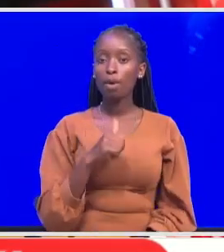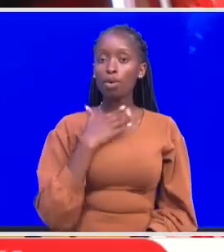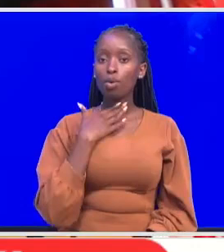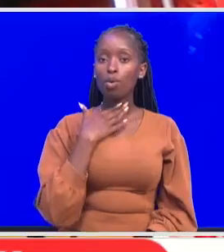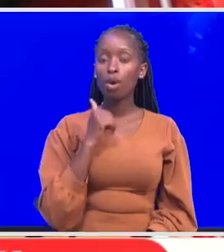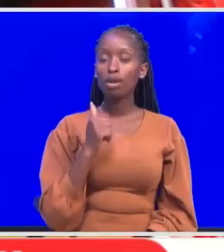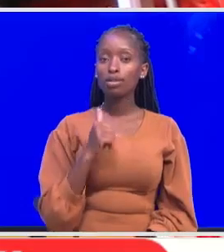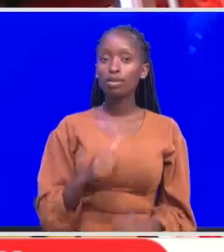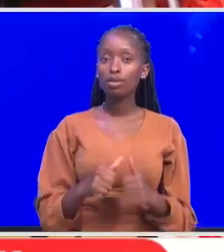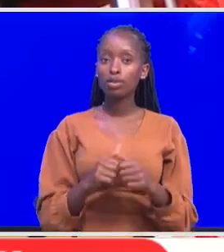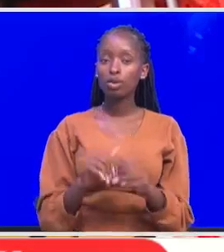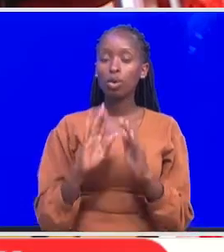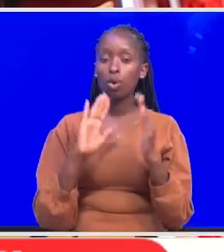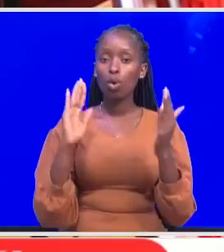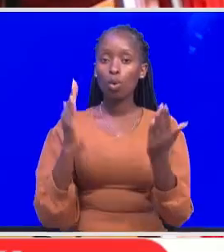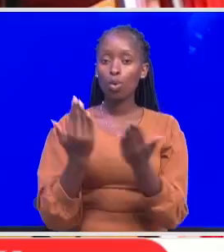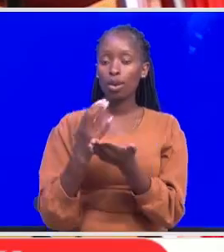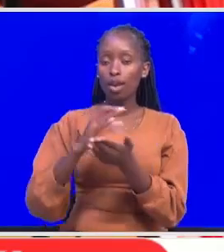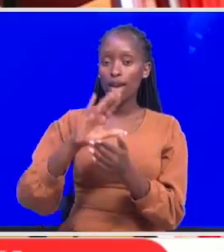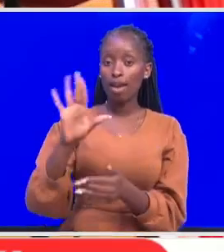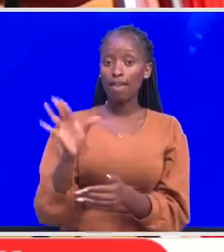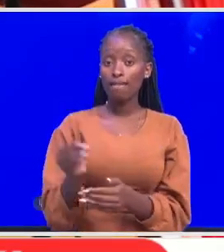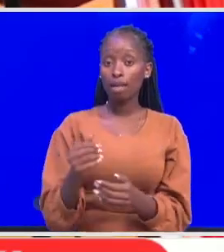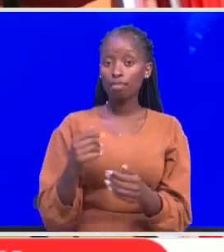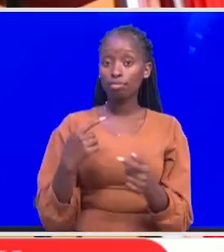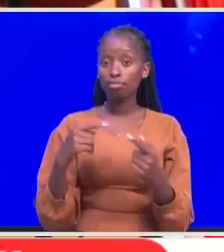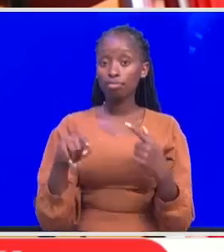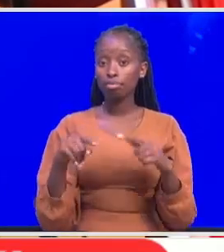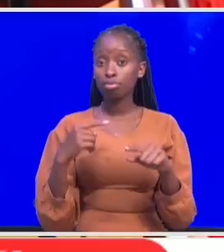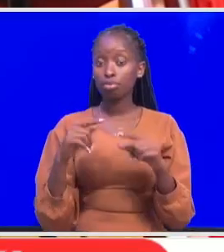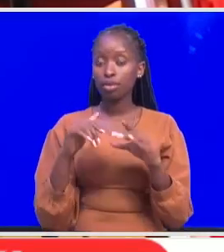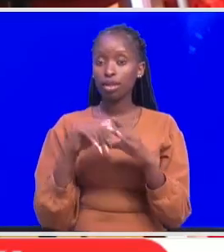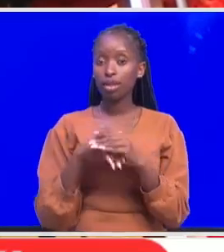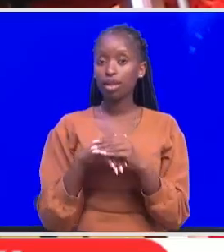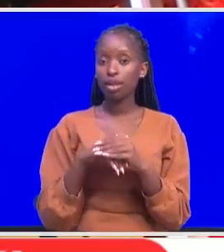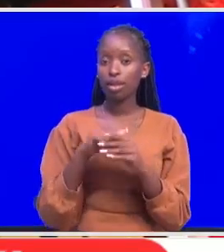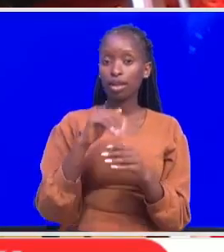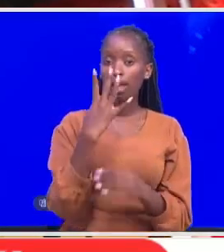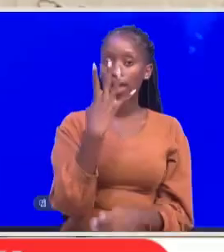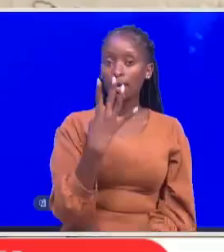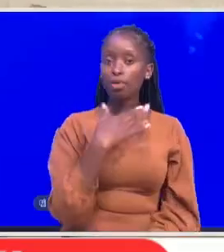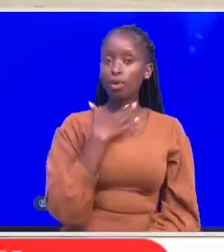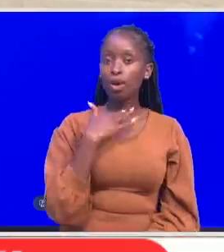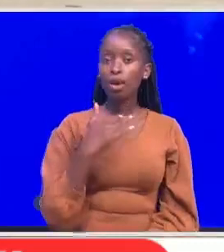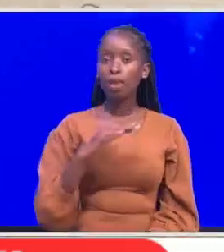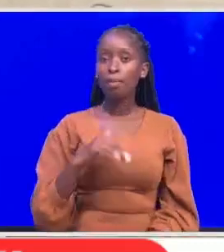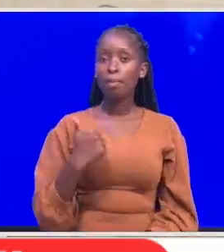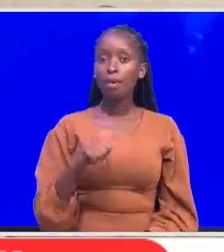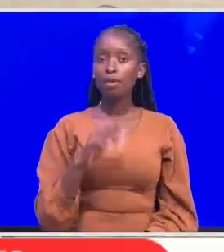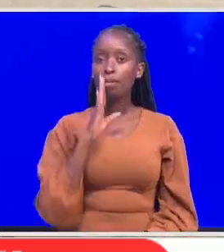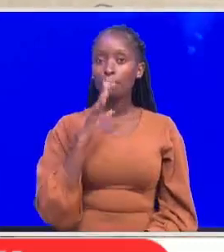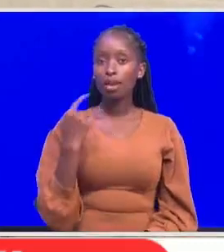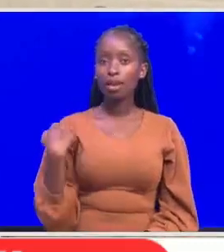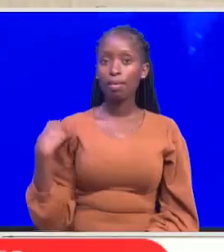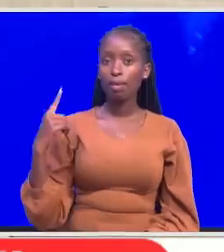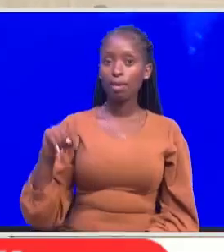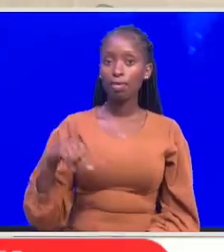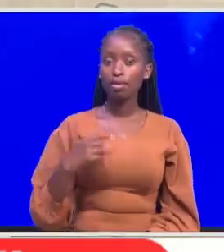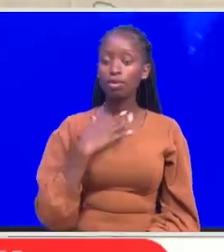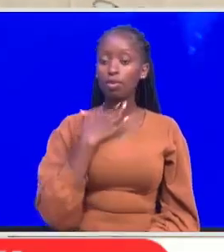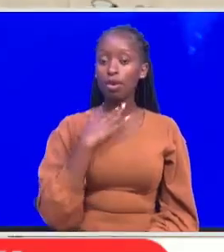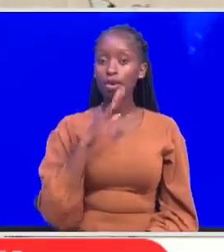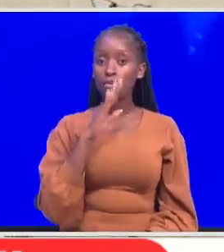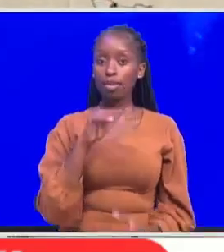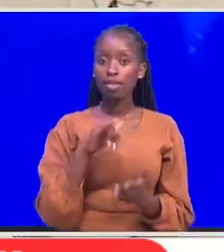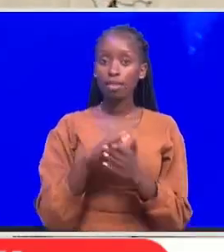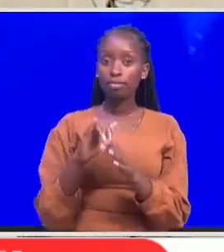World African Club Championship in April. We aim to be number one also. Number one, I'm scouting the field, and I